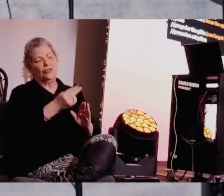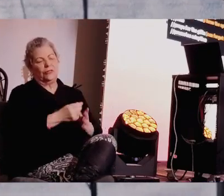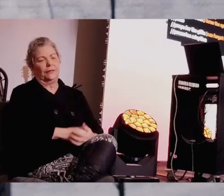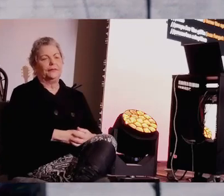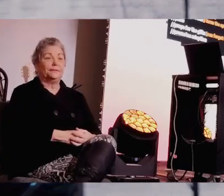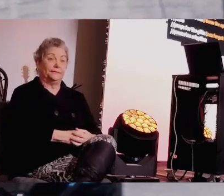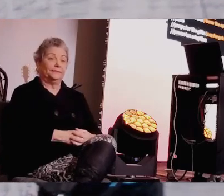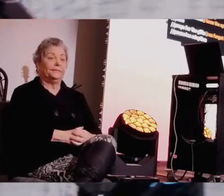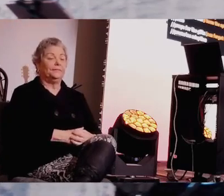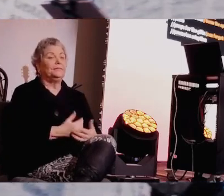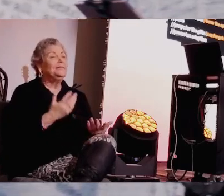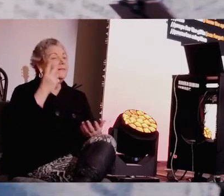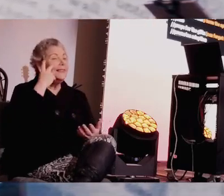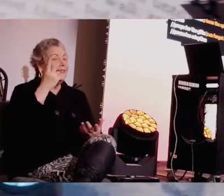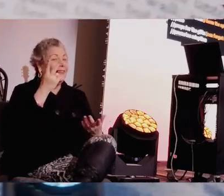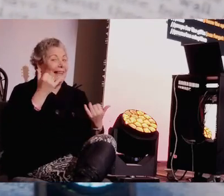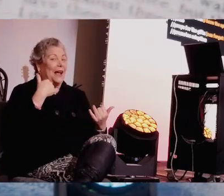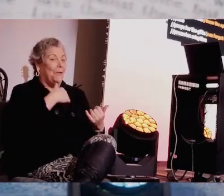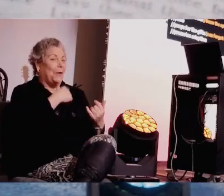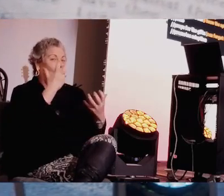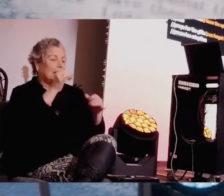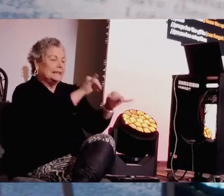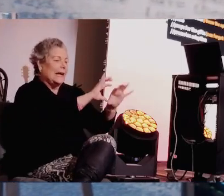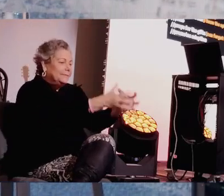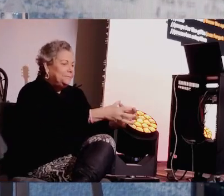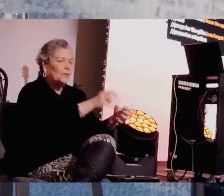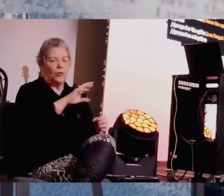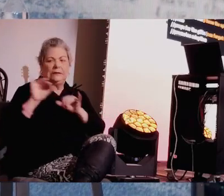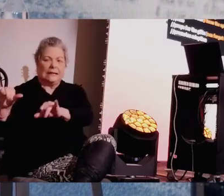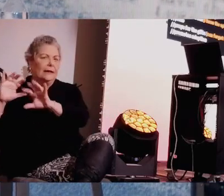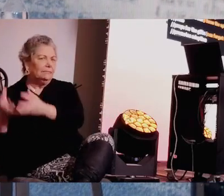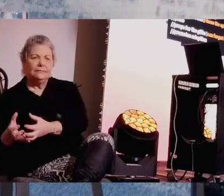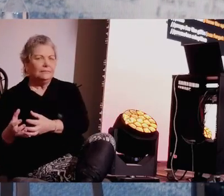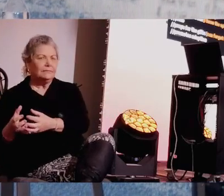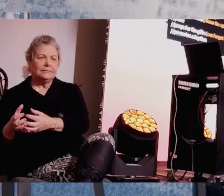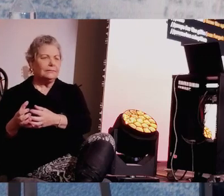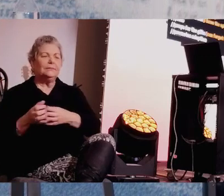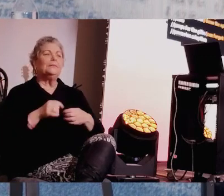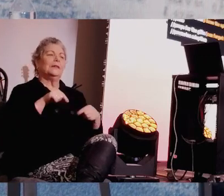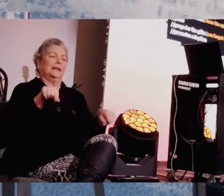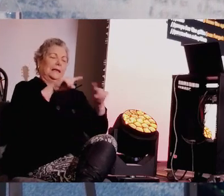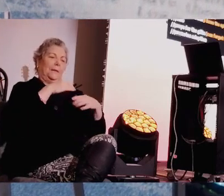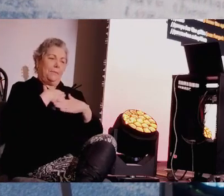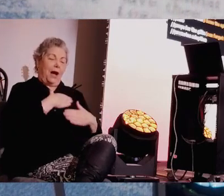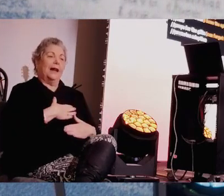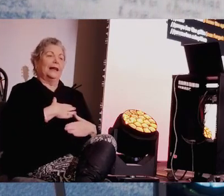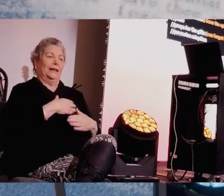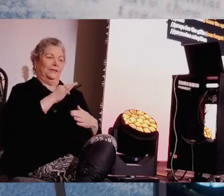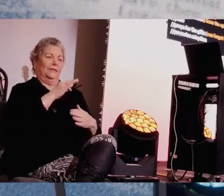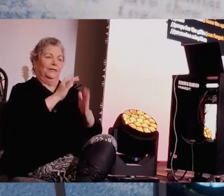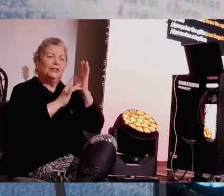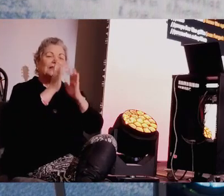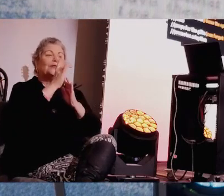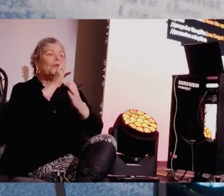Okay? You see how we're camping out now? Now this is the body and the unity. I mean, where's the